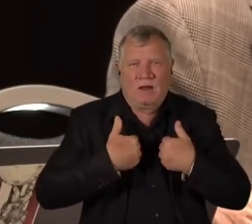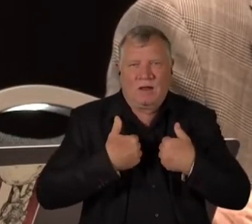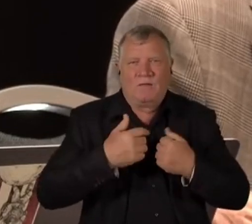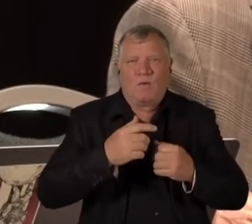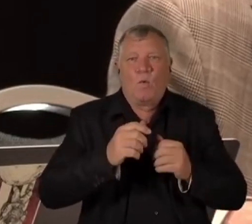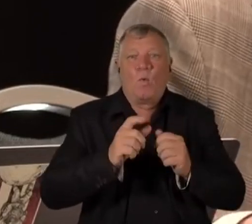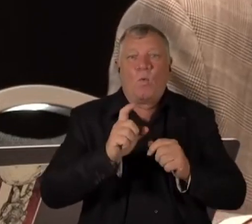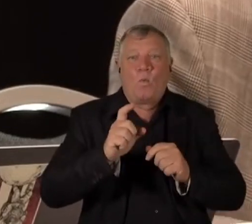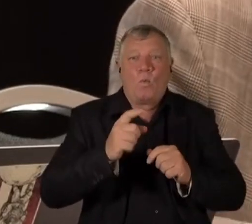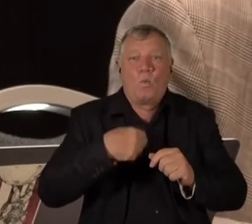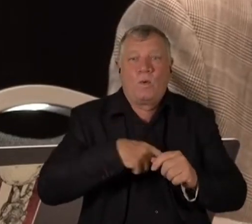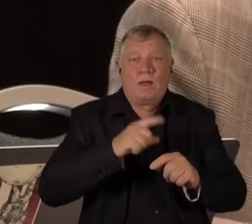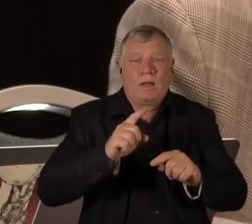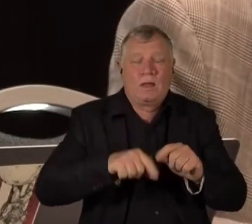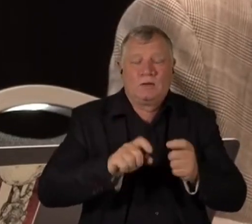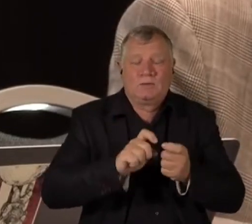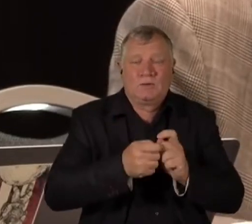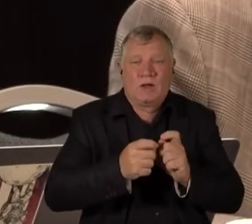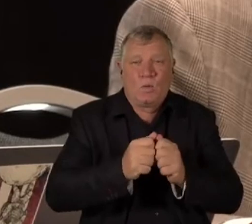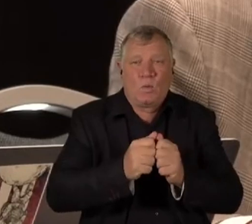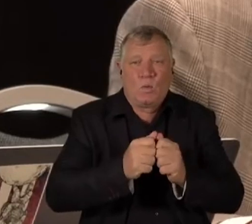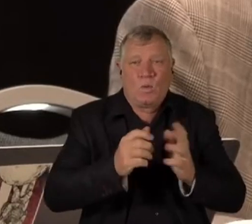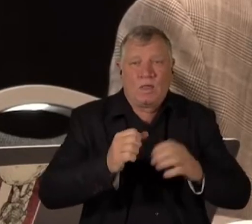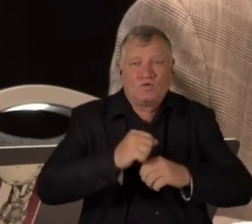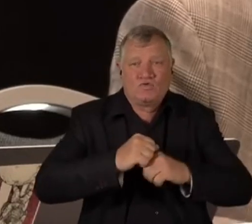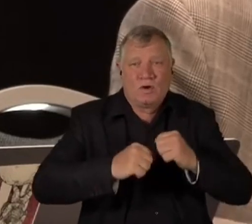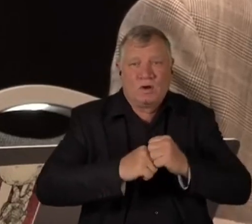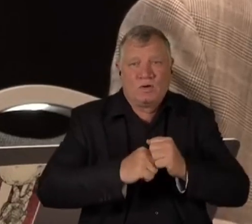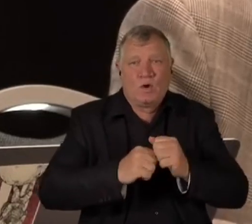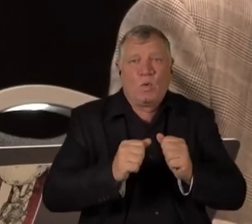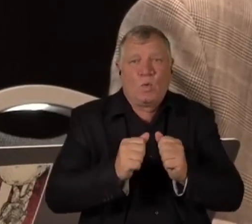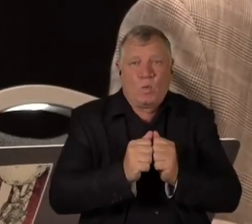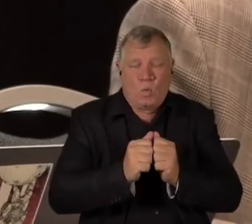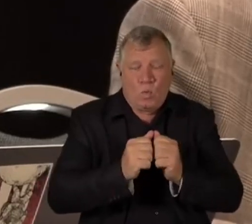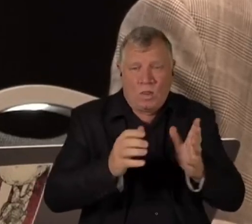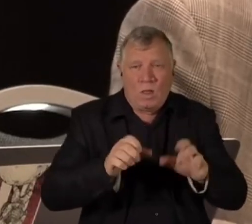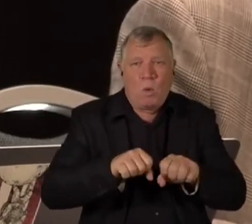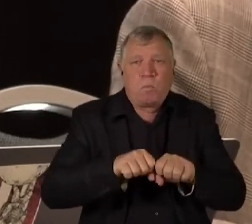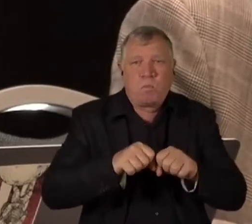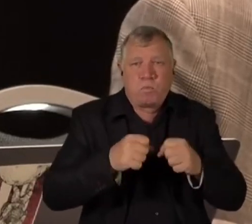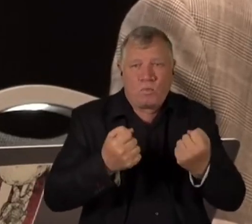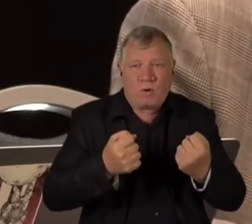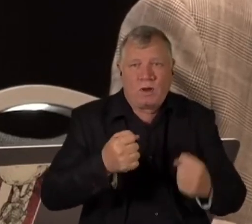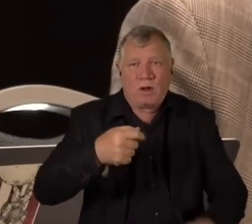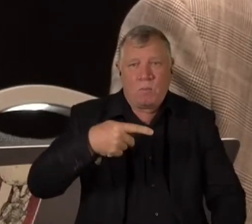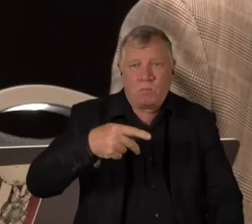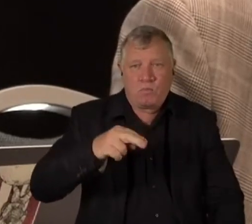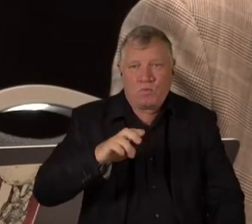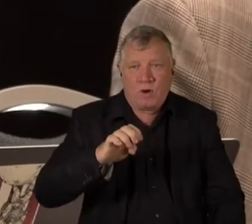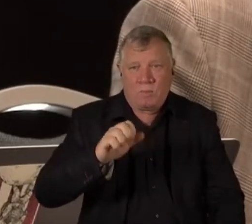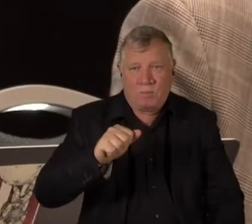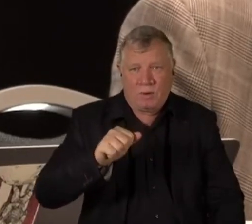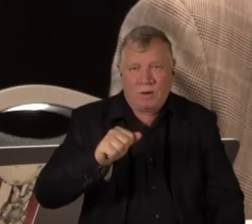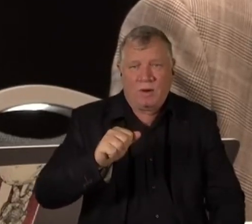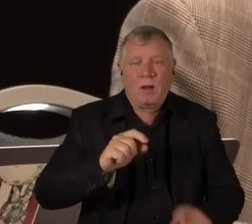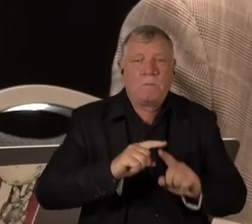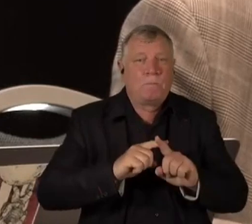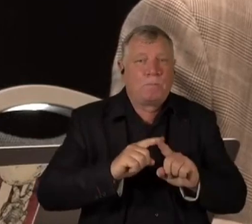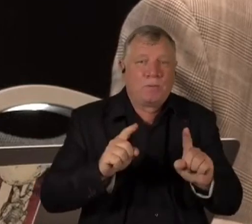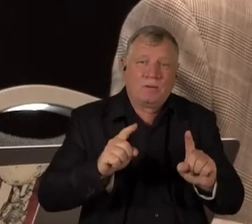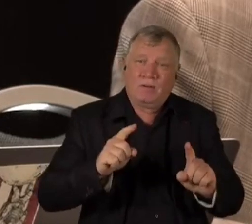structural changes, particularly breaking up the dysfunctional PREPA. However, we are far from